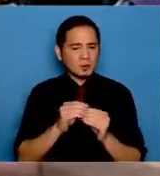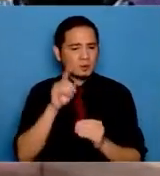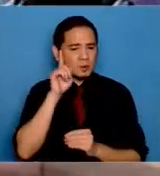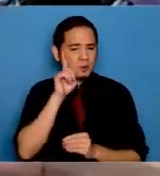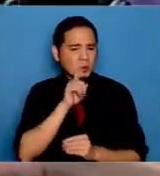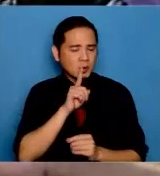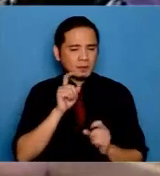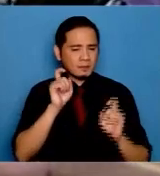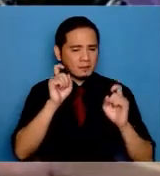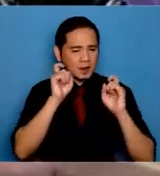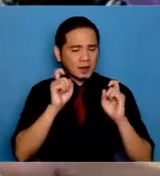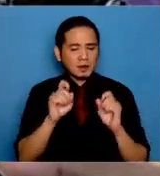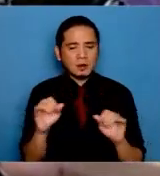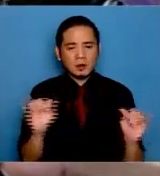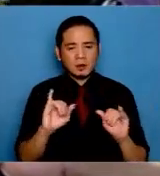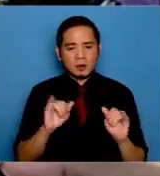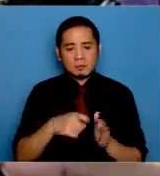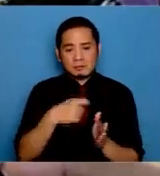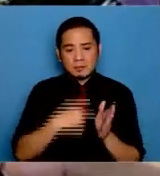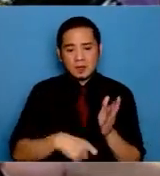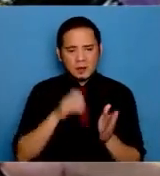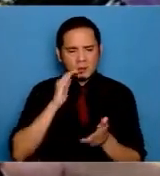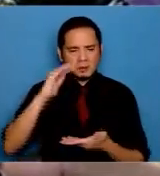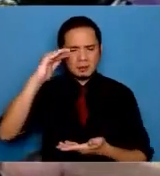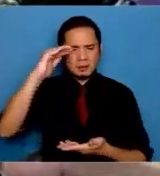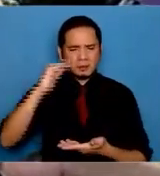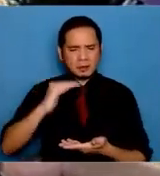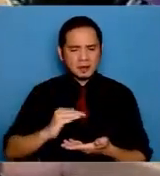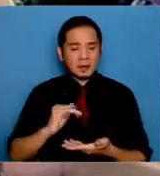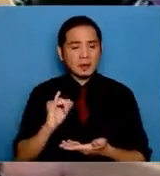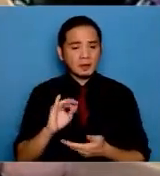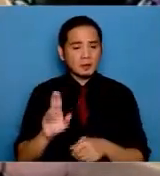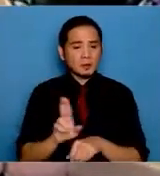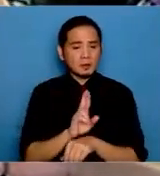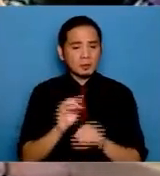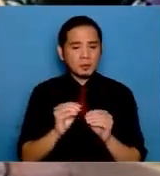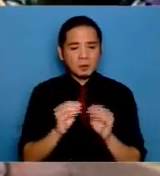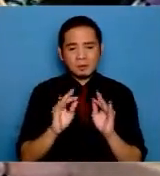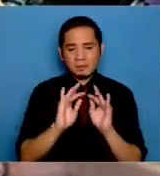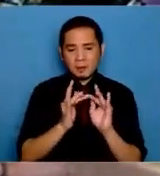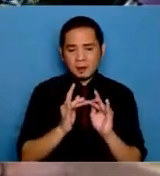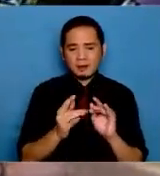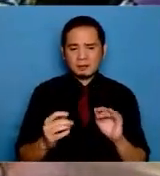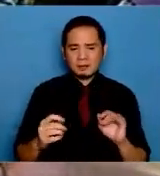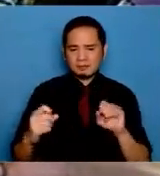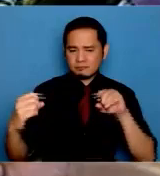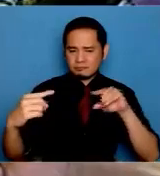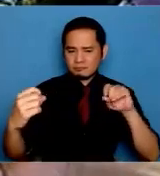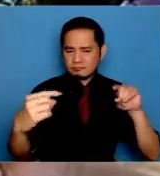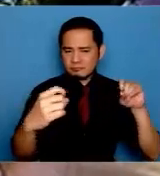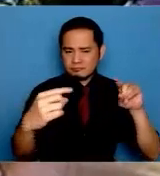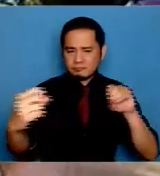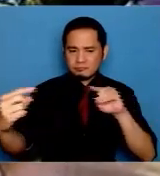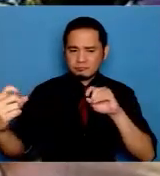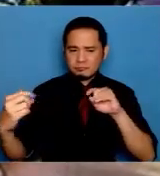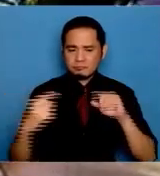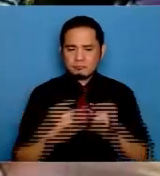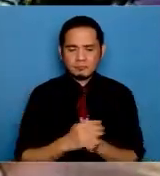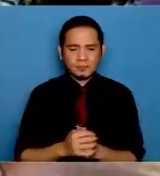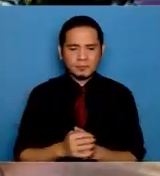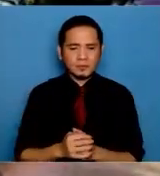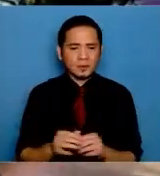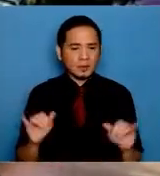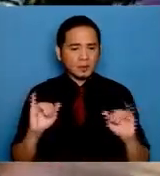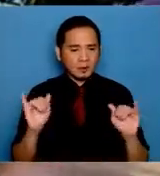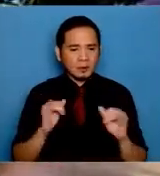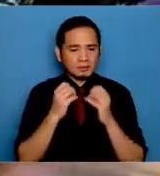higher, lower when people use more e-money. And it's also more environment friendly,